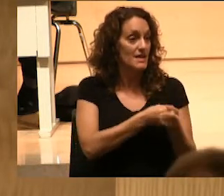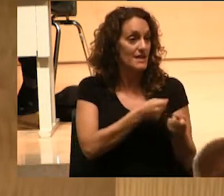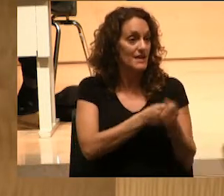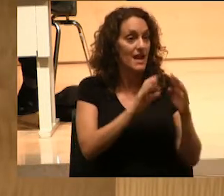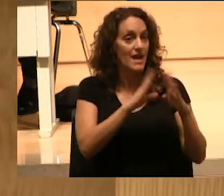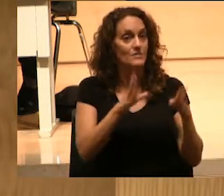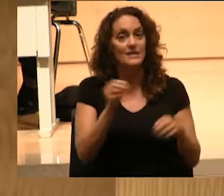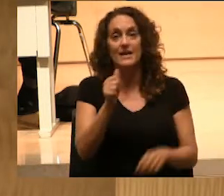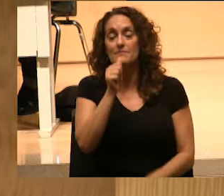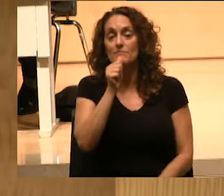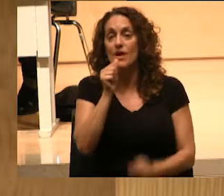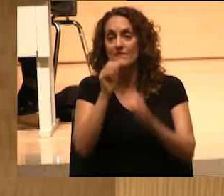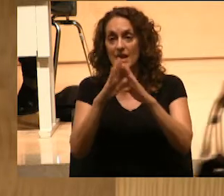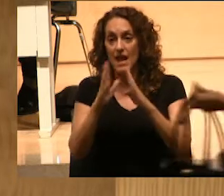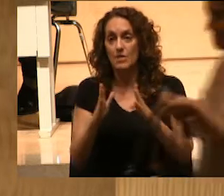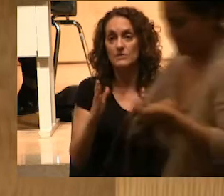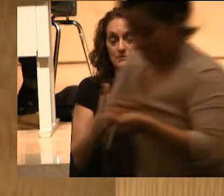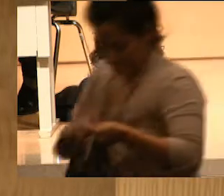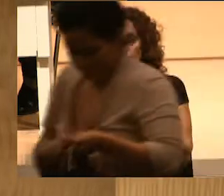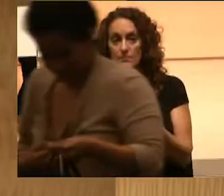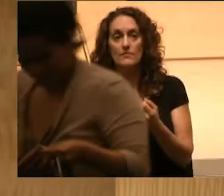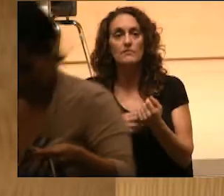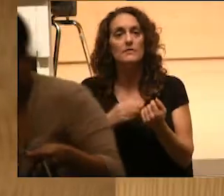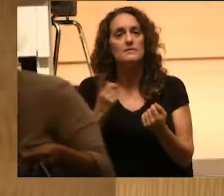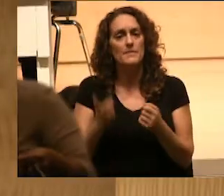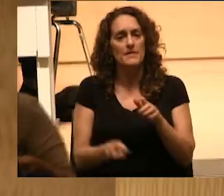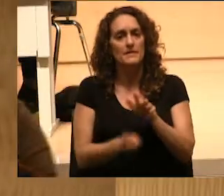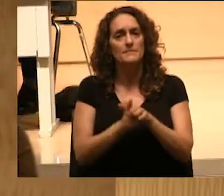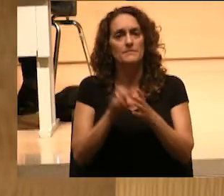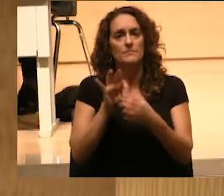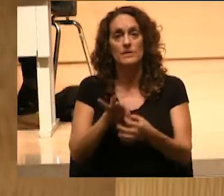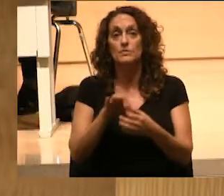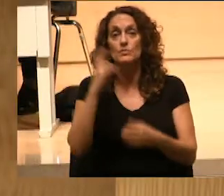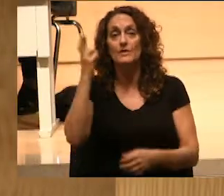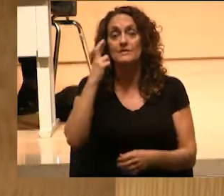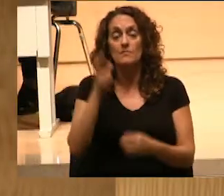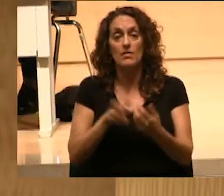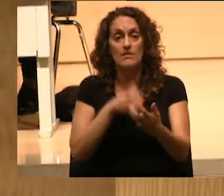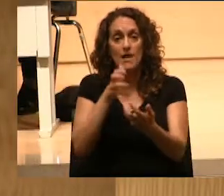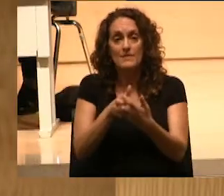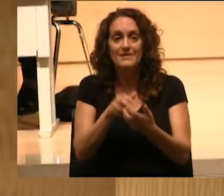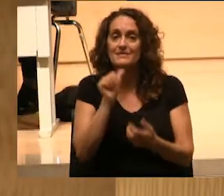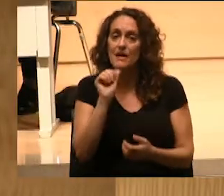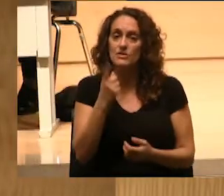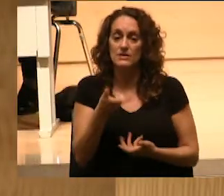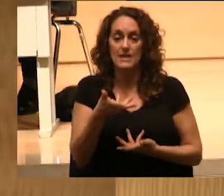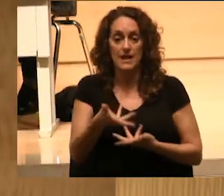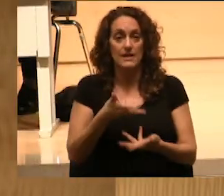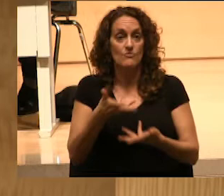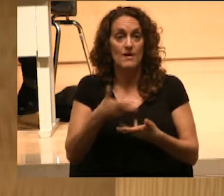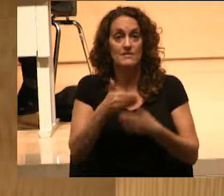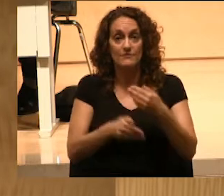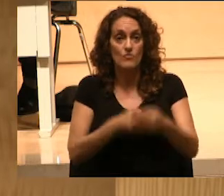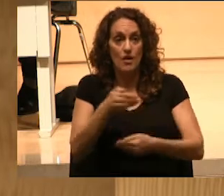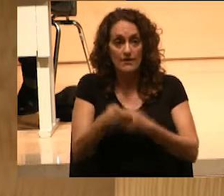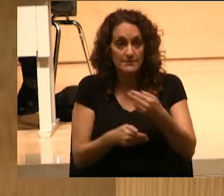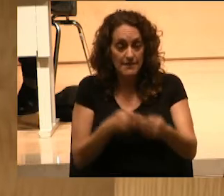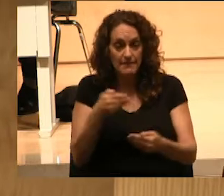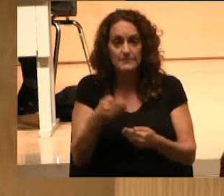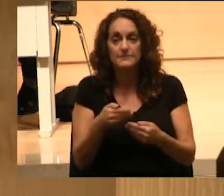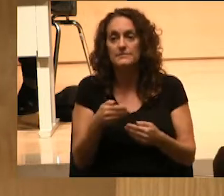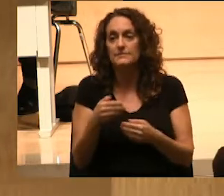and from private housing. And one of the things that comes up around reasonable accommodation is not just the interactive process and getting the letter from